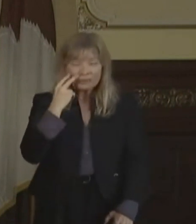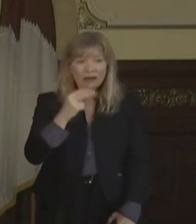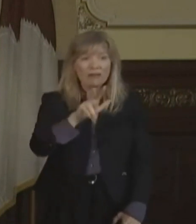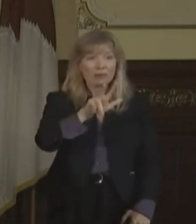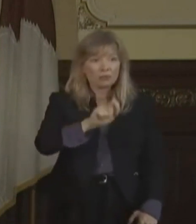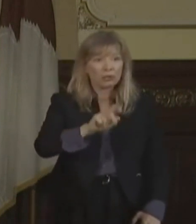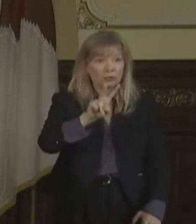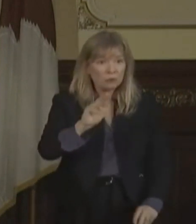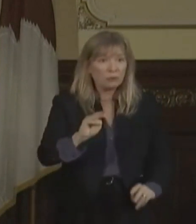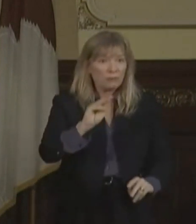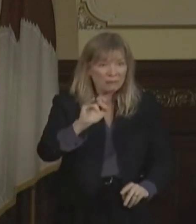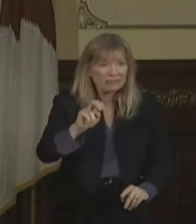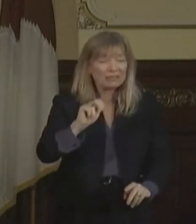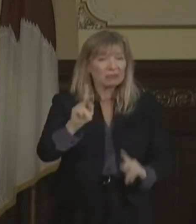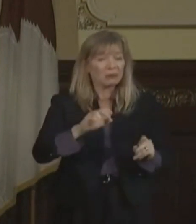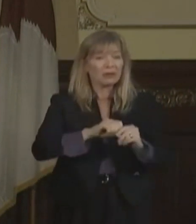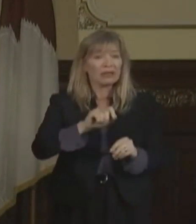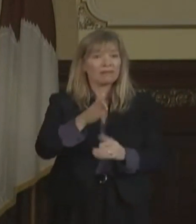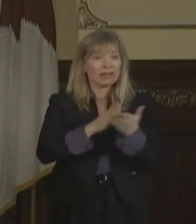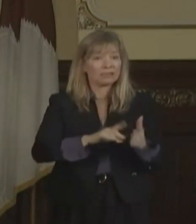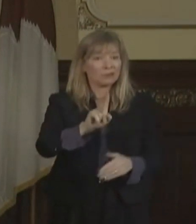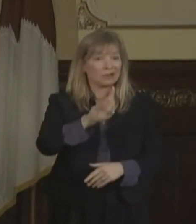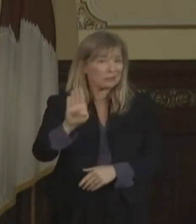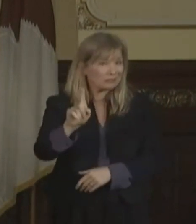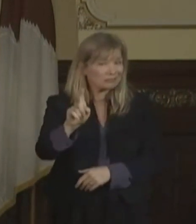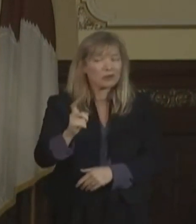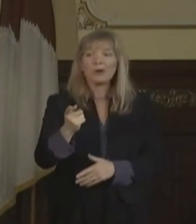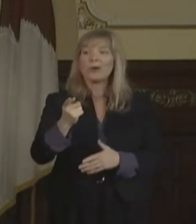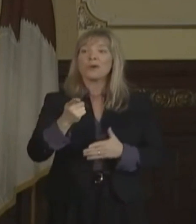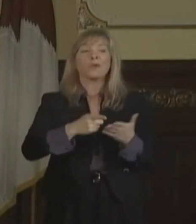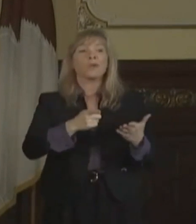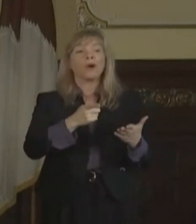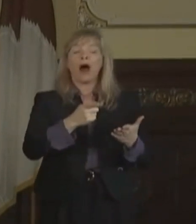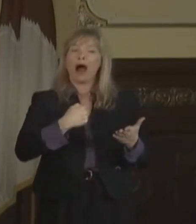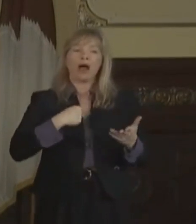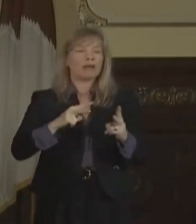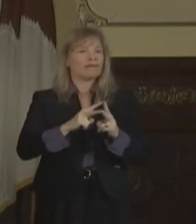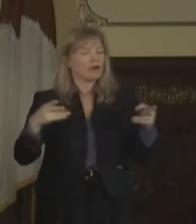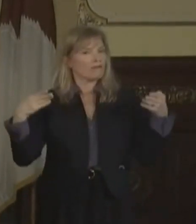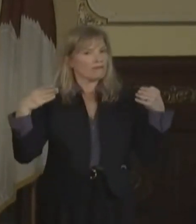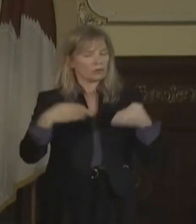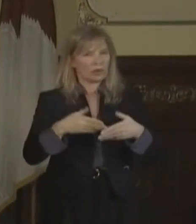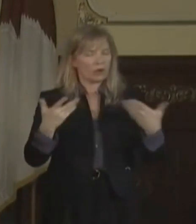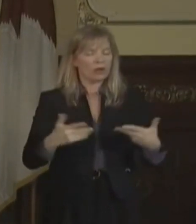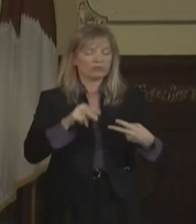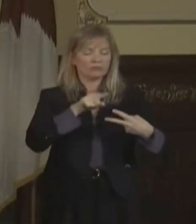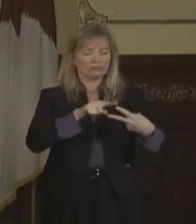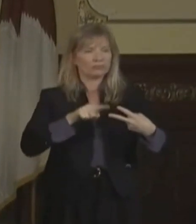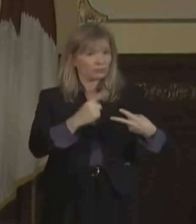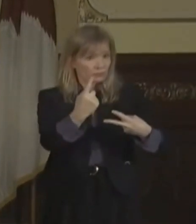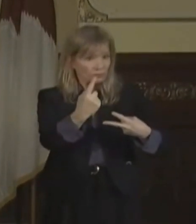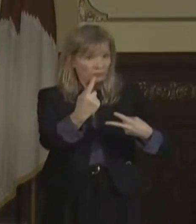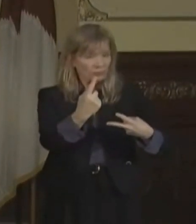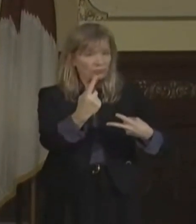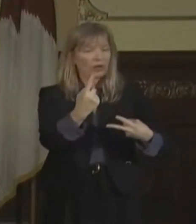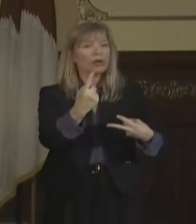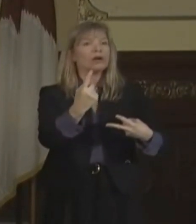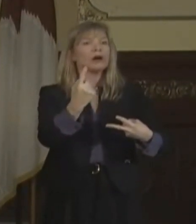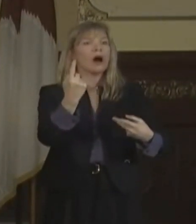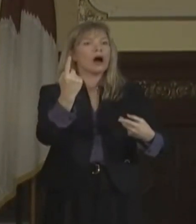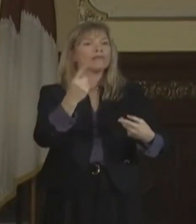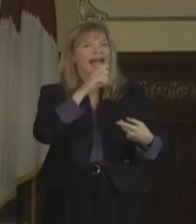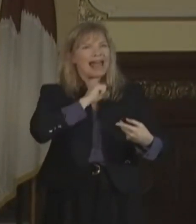million people in phase 1B. What I have been very focused on is two things. One is lowering the